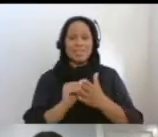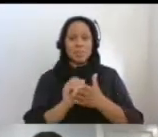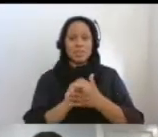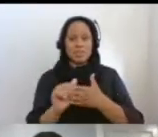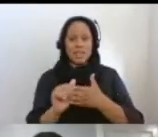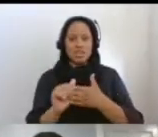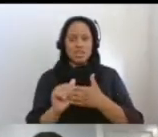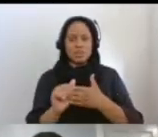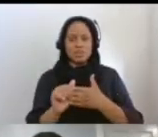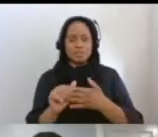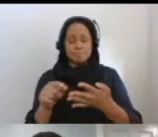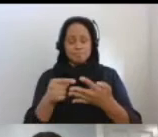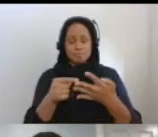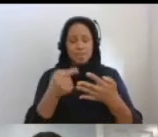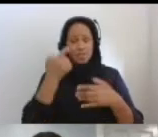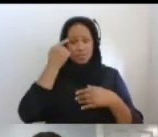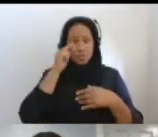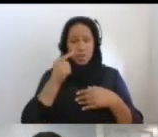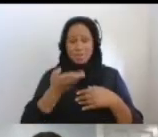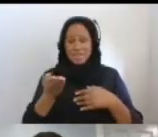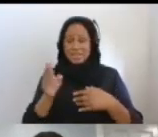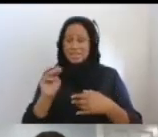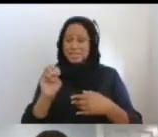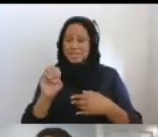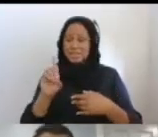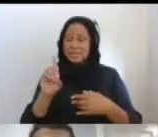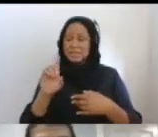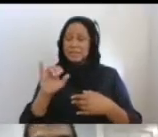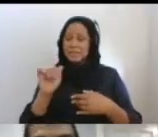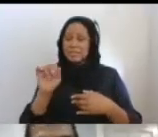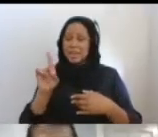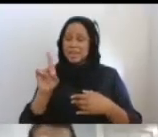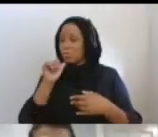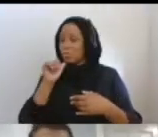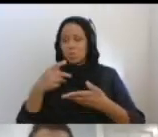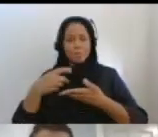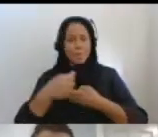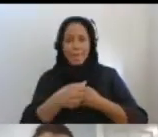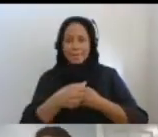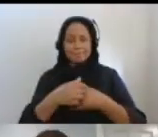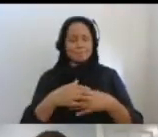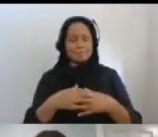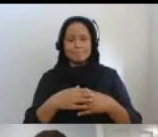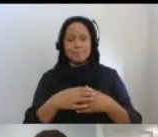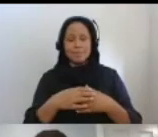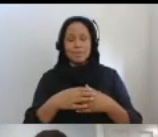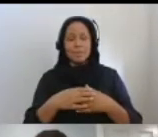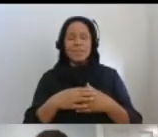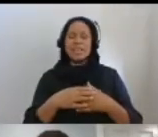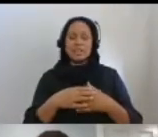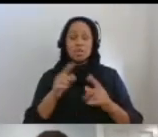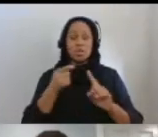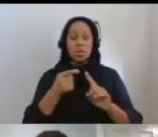otherwise Medicaid fundable. And it's really there to increase independence at home. And you